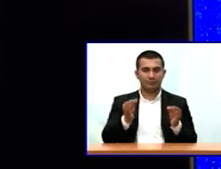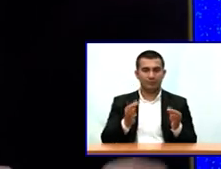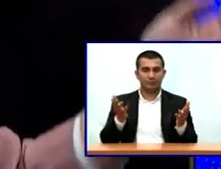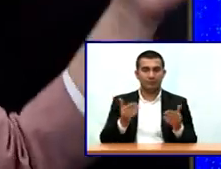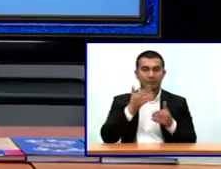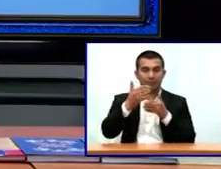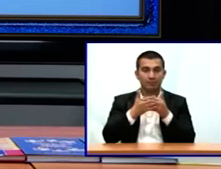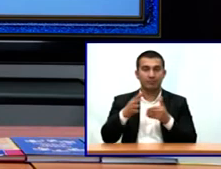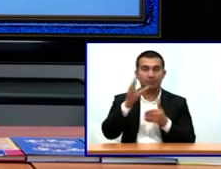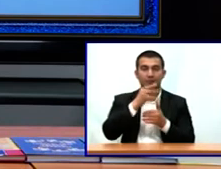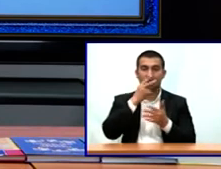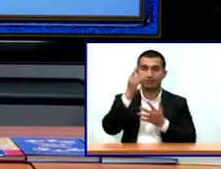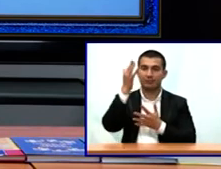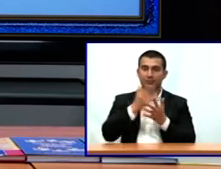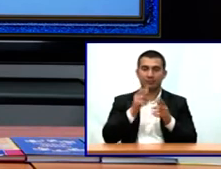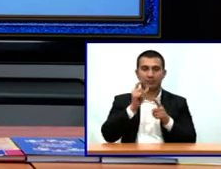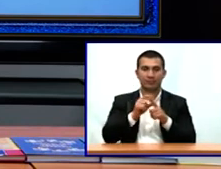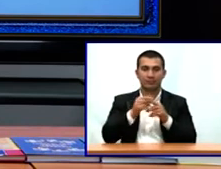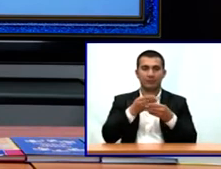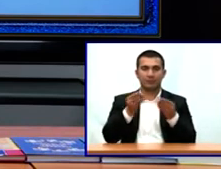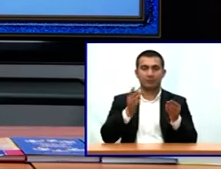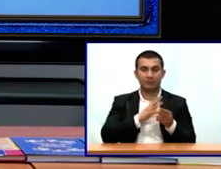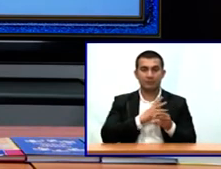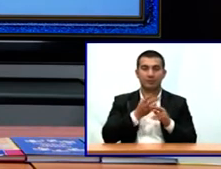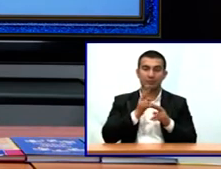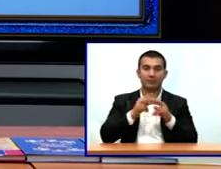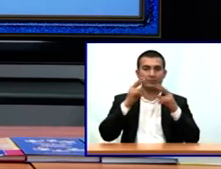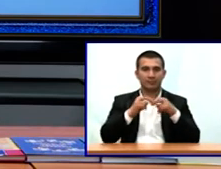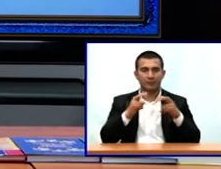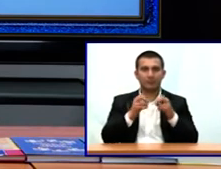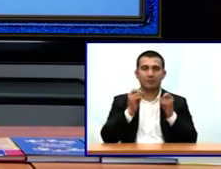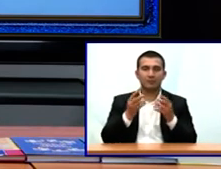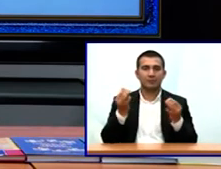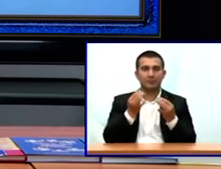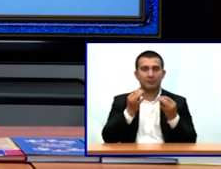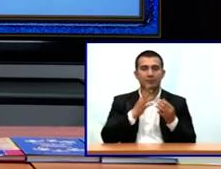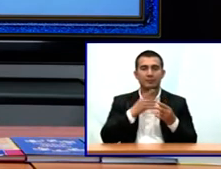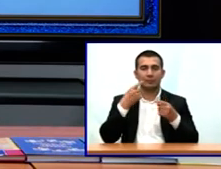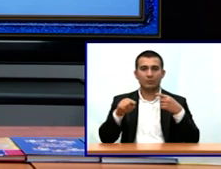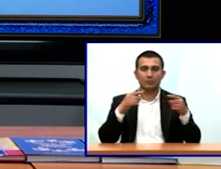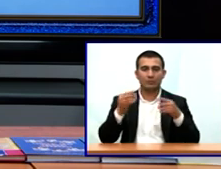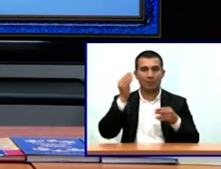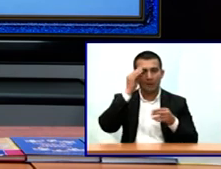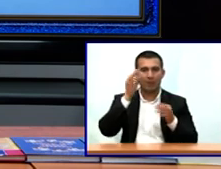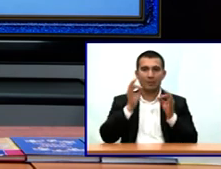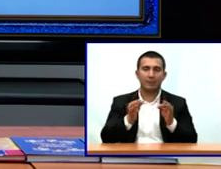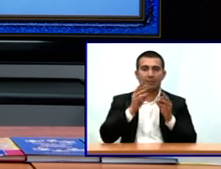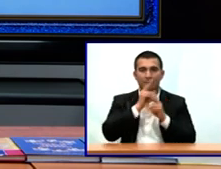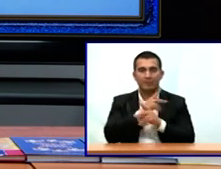hozir quyida berilgan gaplarni tahlil qilamiz va ma'nodosh so'zlarni aniqlashga harakat